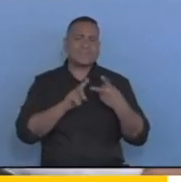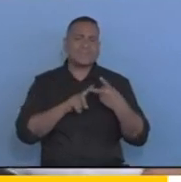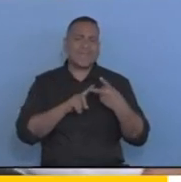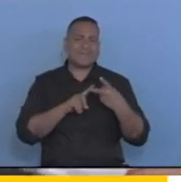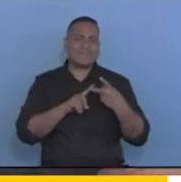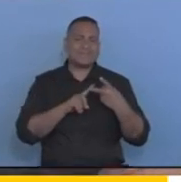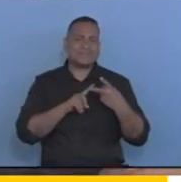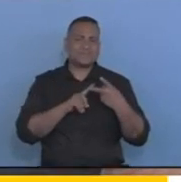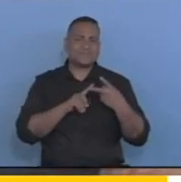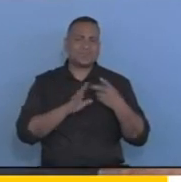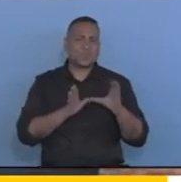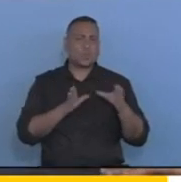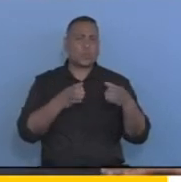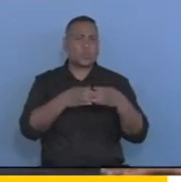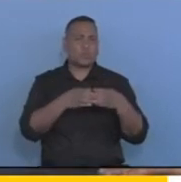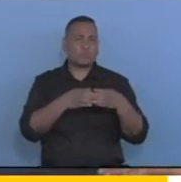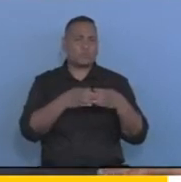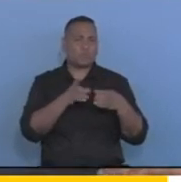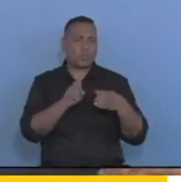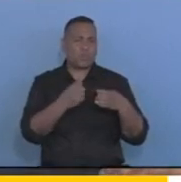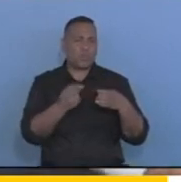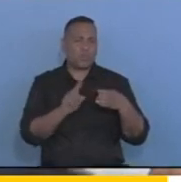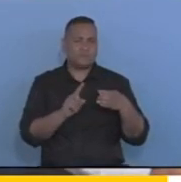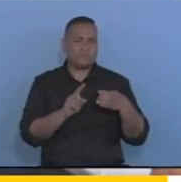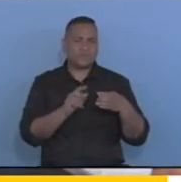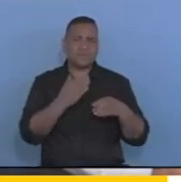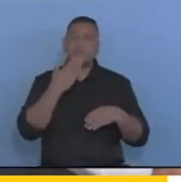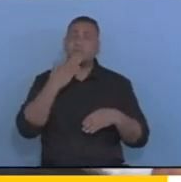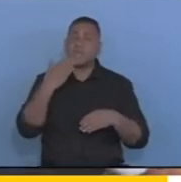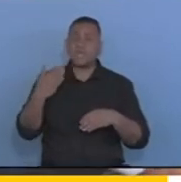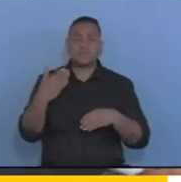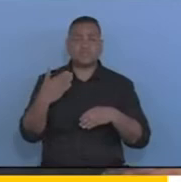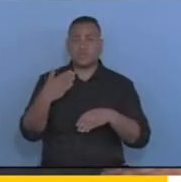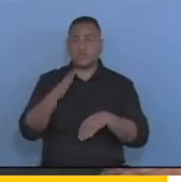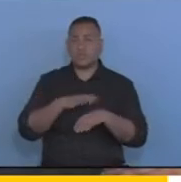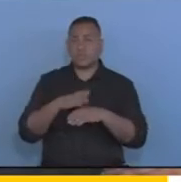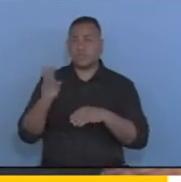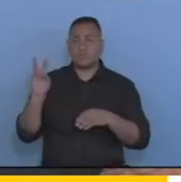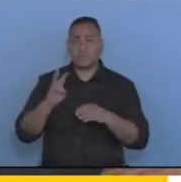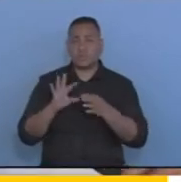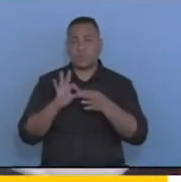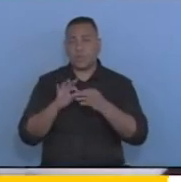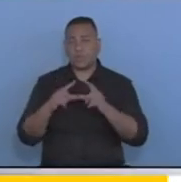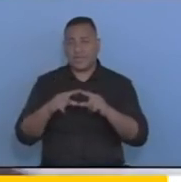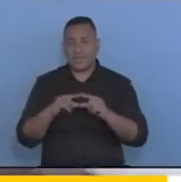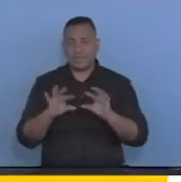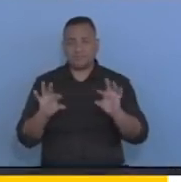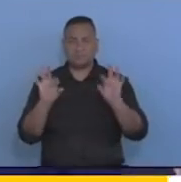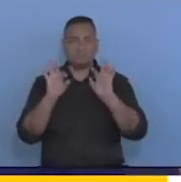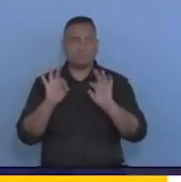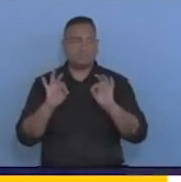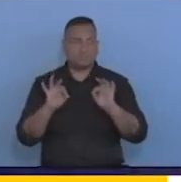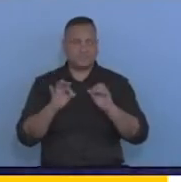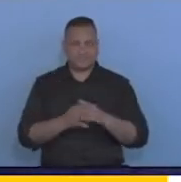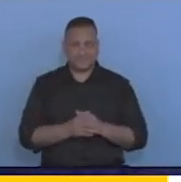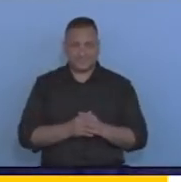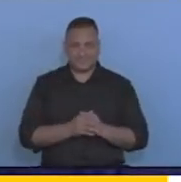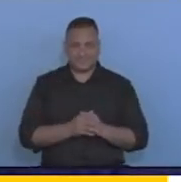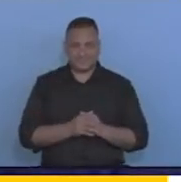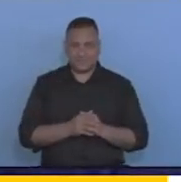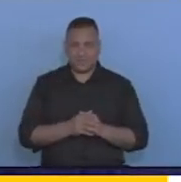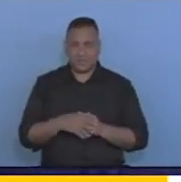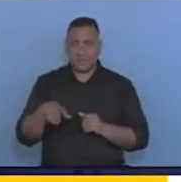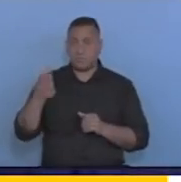super important. Yeah. So thank you for your time, and thanks for coming on to the Link Show, man. Okay. Thank you. Absolutely brilliant. Bradley Jones, everybody. So that will be